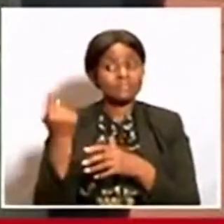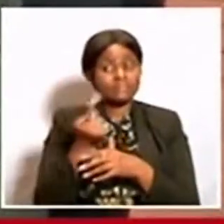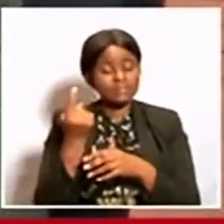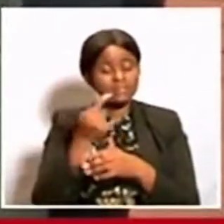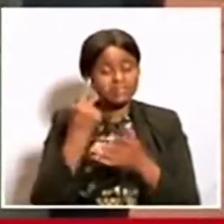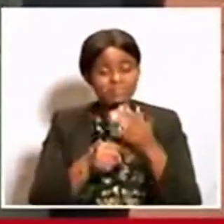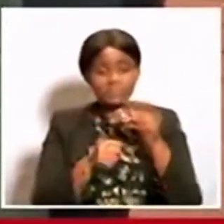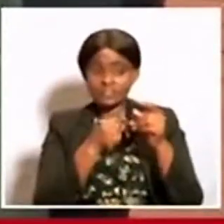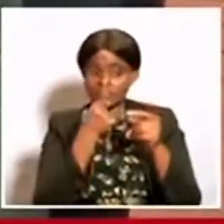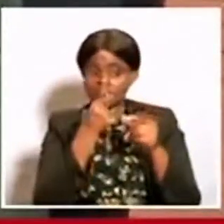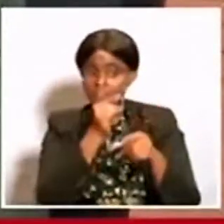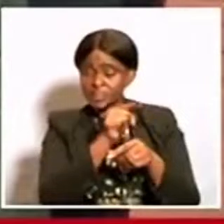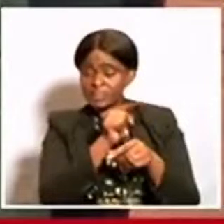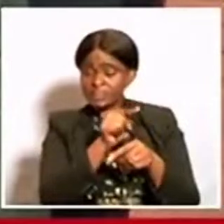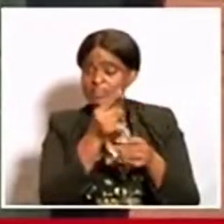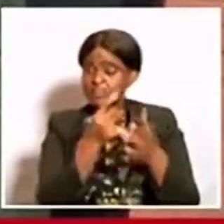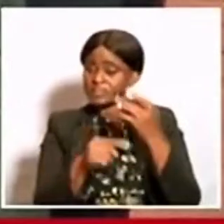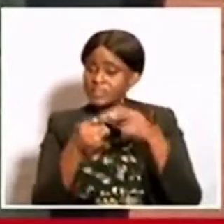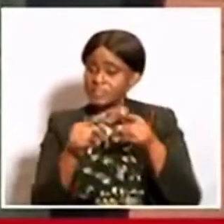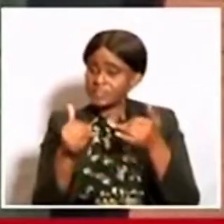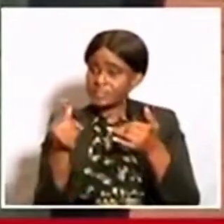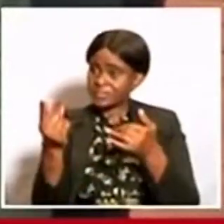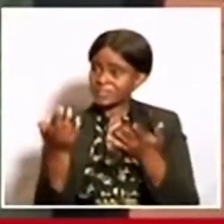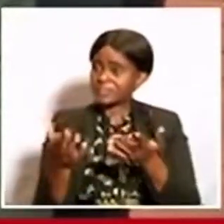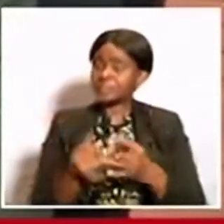Honorable Mwene has said. What is happening?